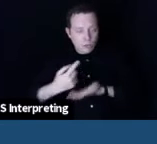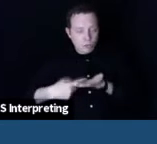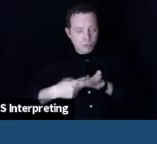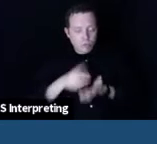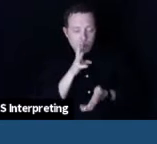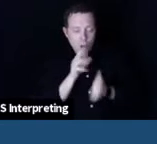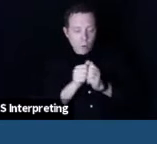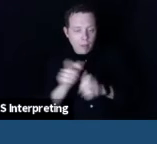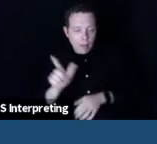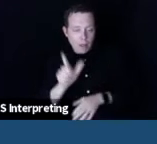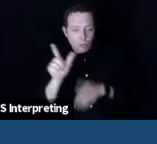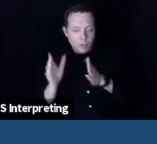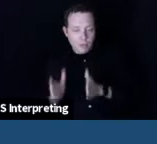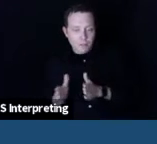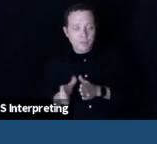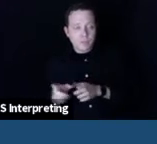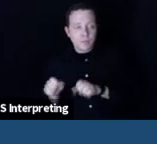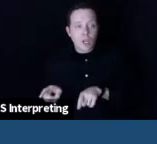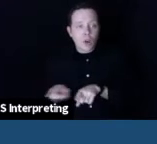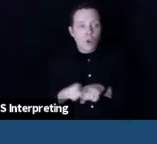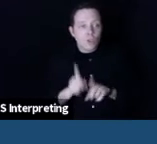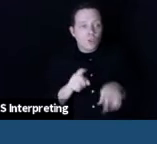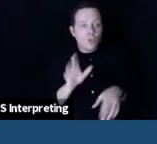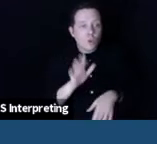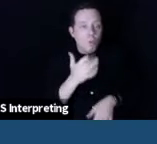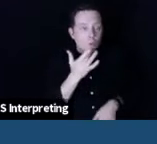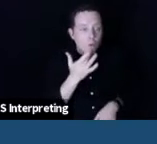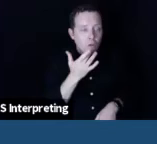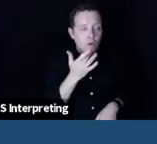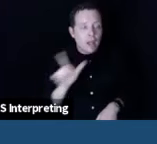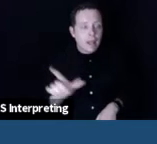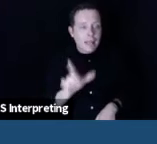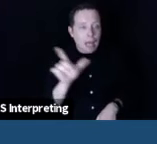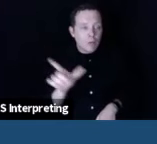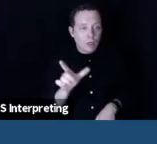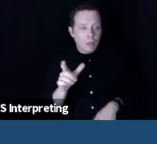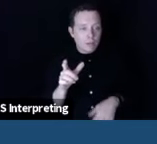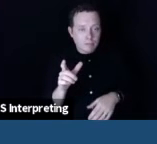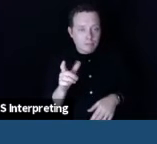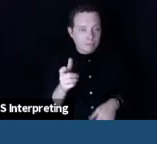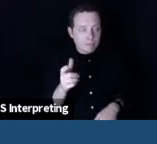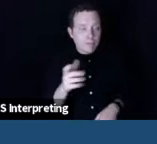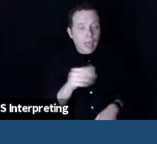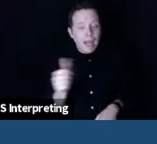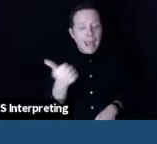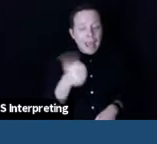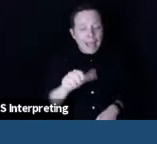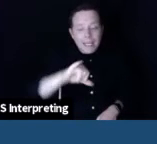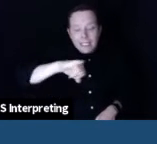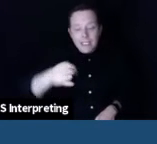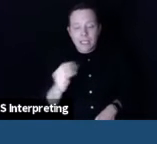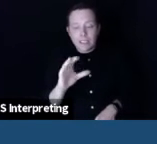also stop by your favorite library branch, and any JCLS staff member can help you locate books